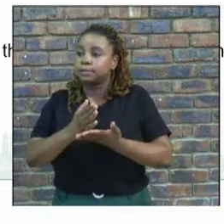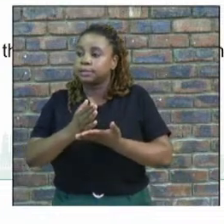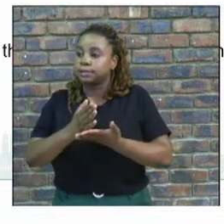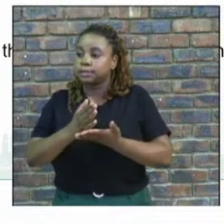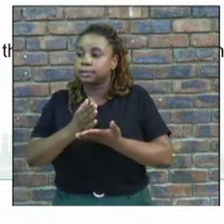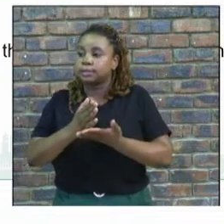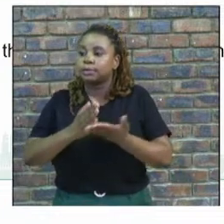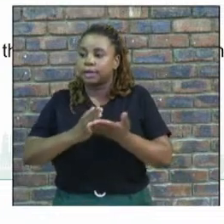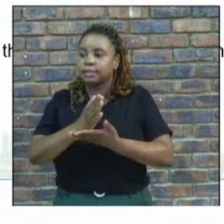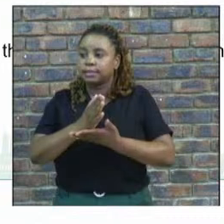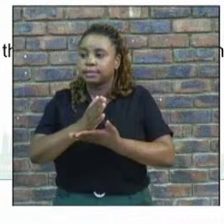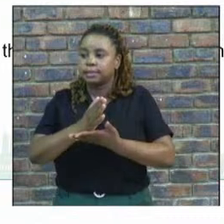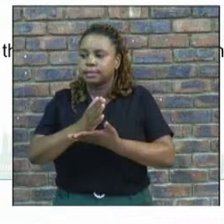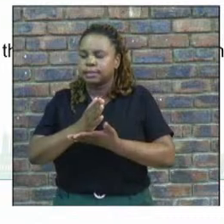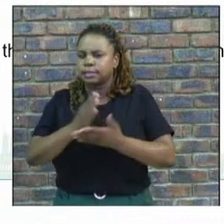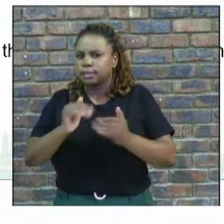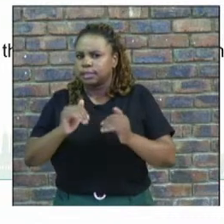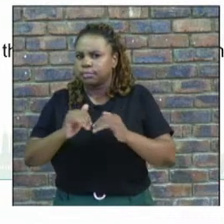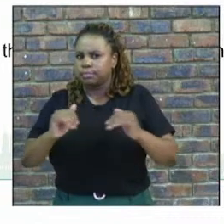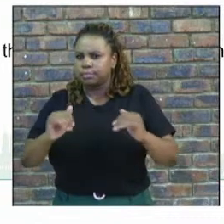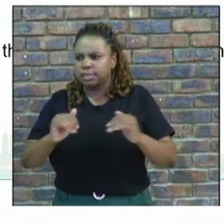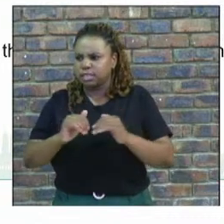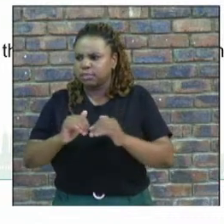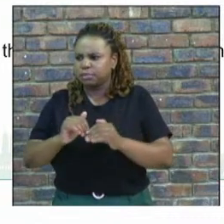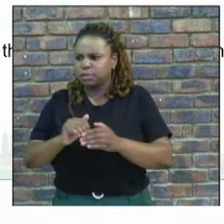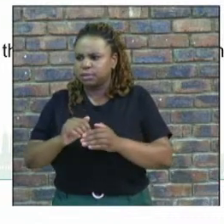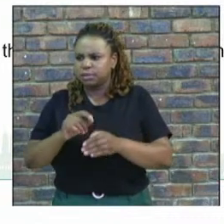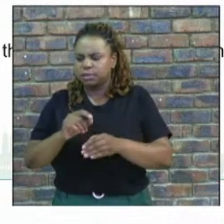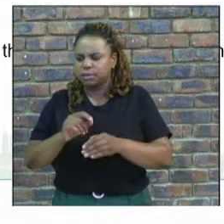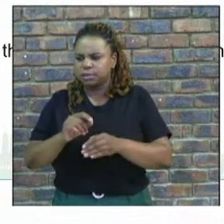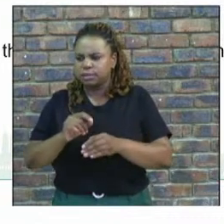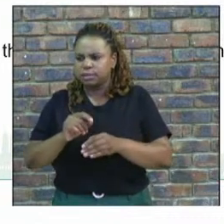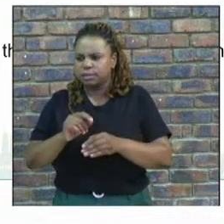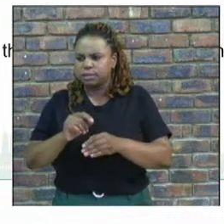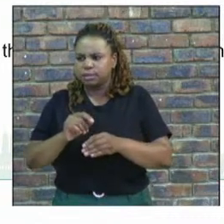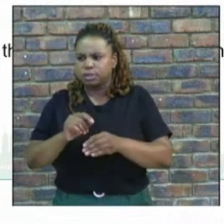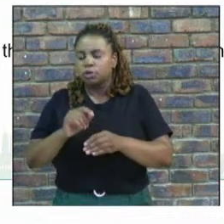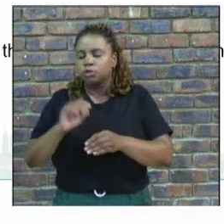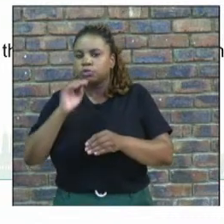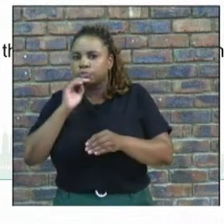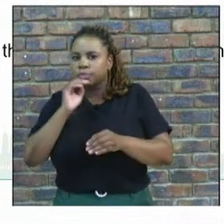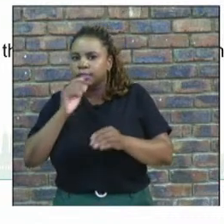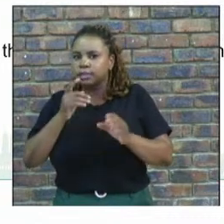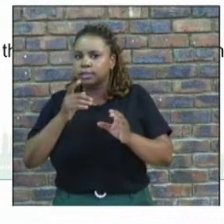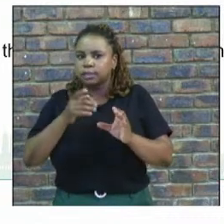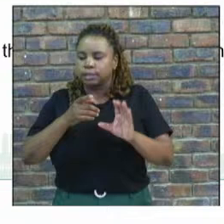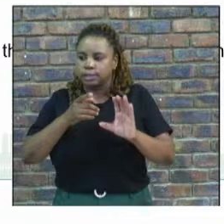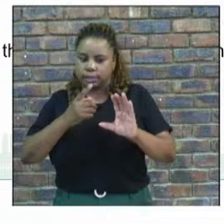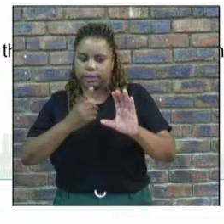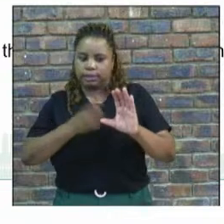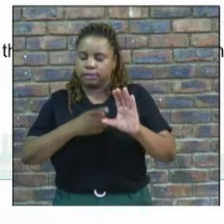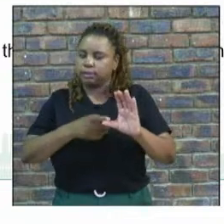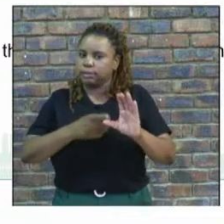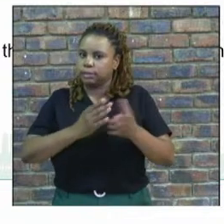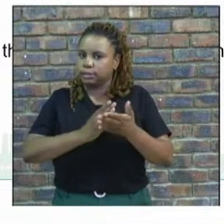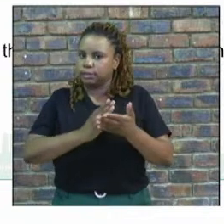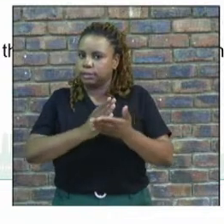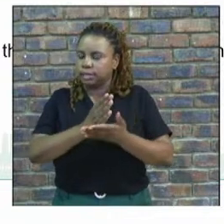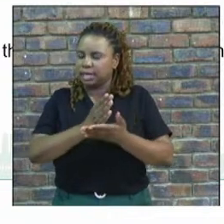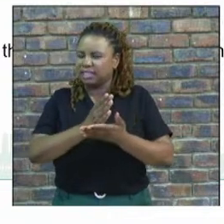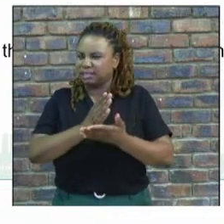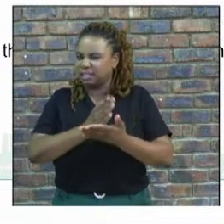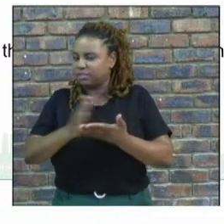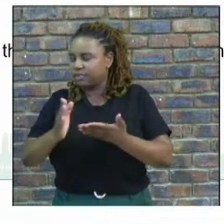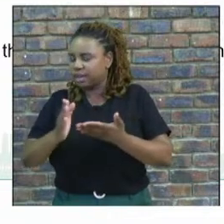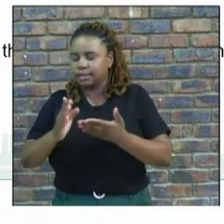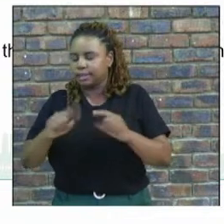the dividing of your petroleum right. So you can't divide your petroleum right without a written consent